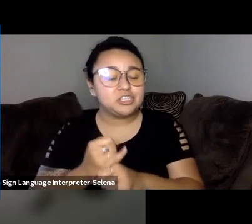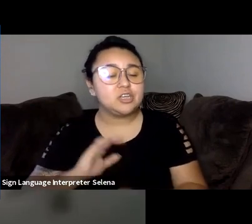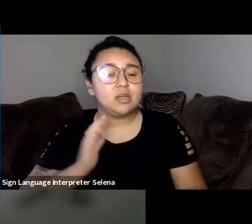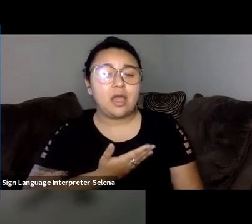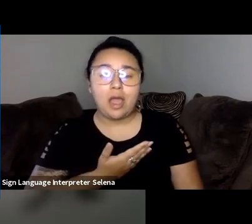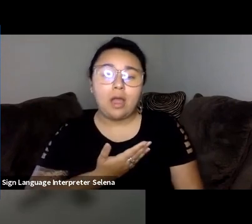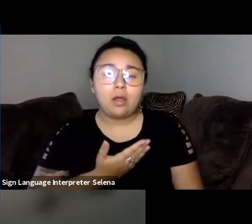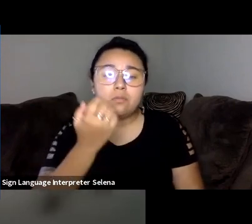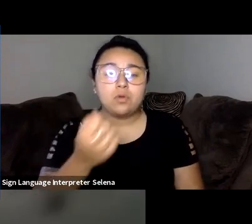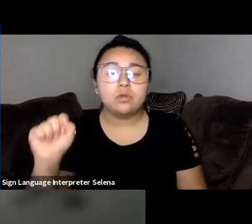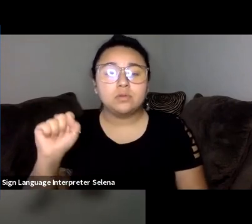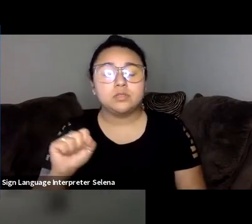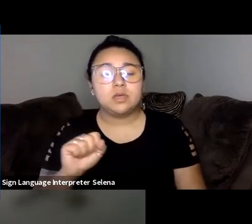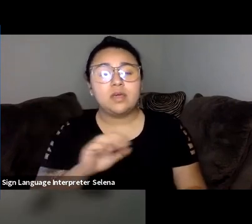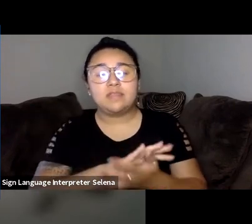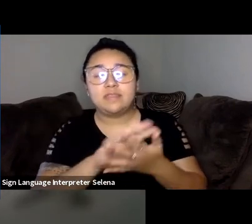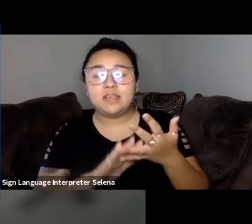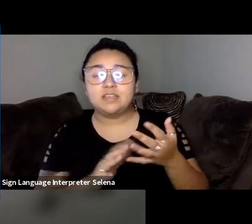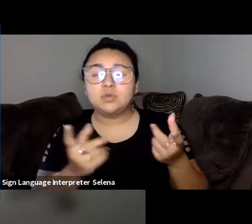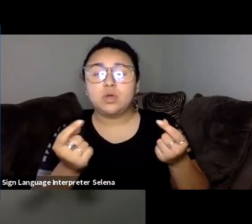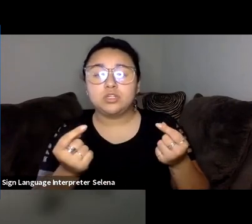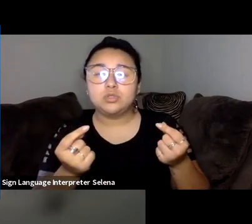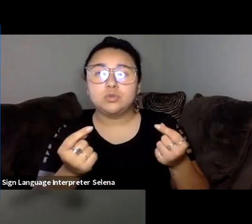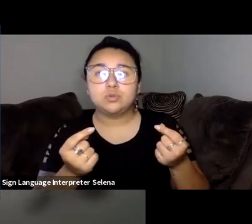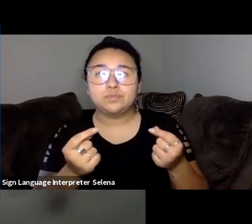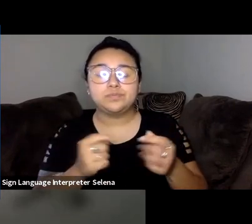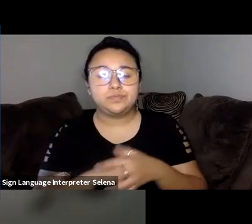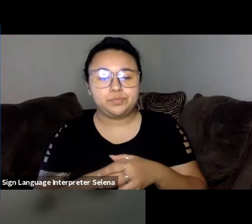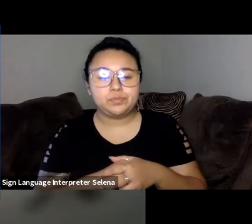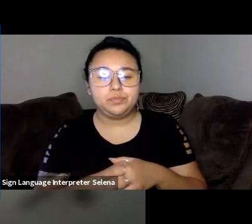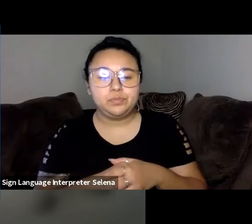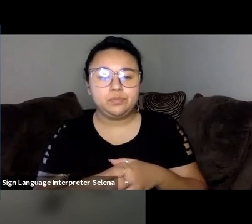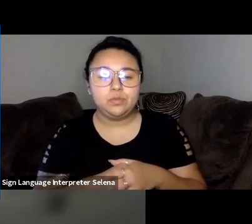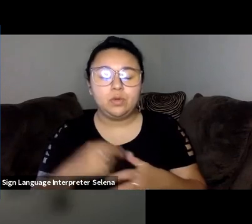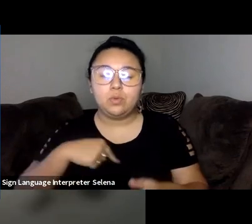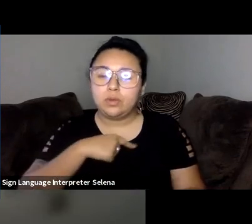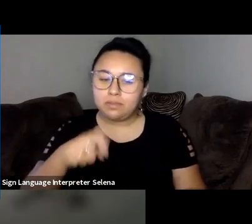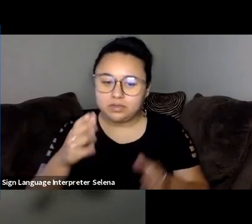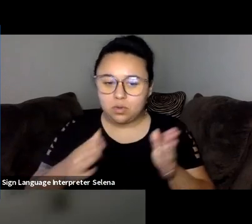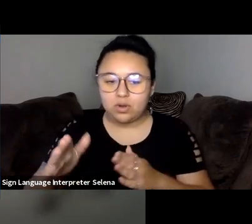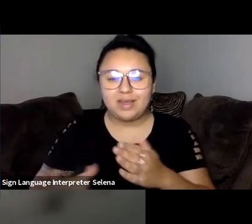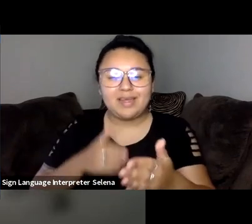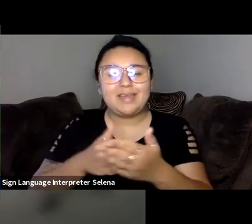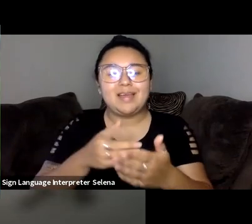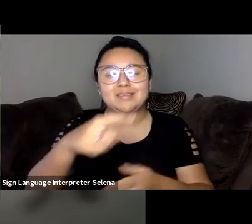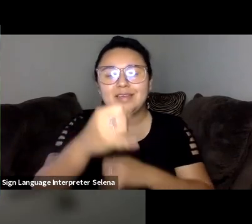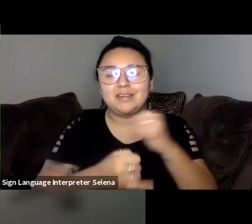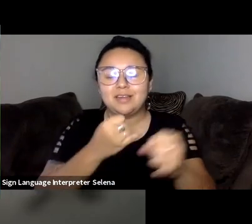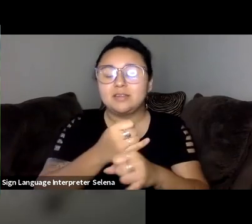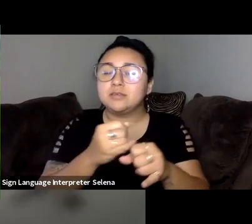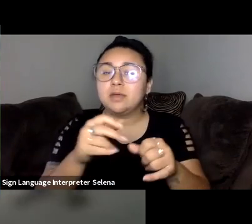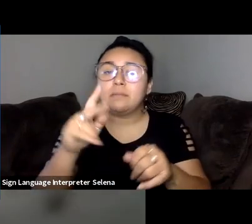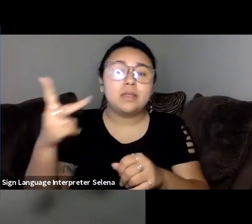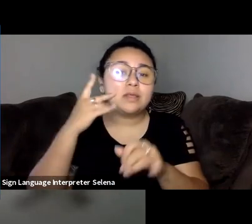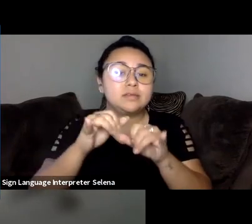that we can do that aren't just about the words that we use. We got to organize against the international political systems of impunity, like the UN Security